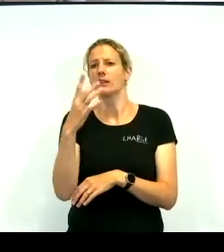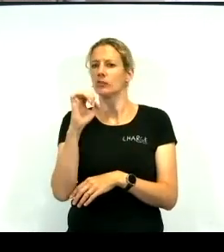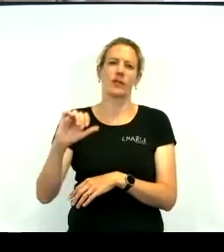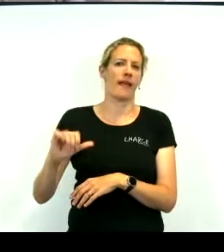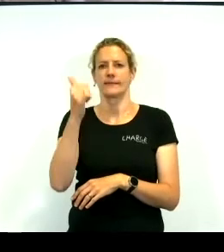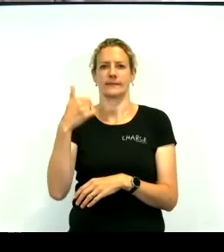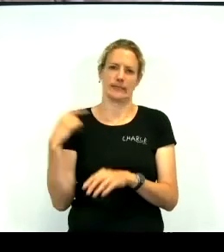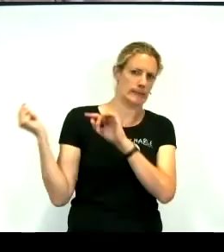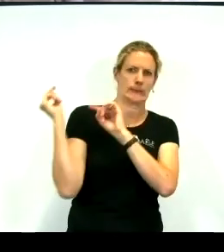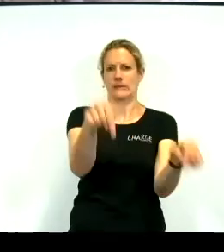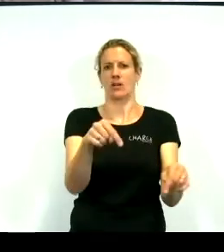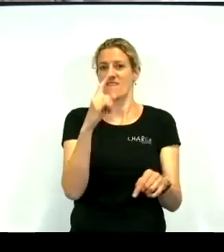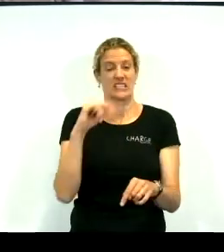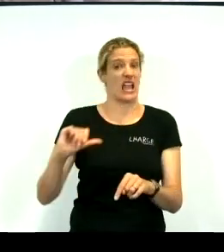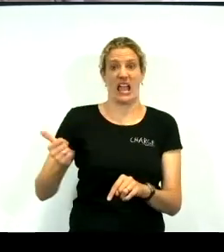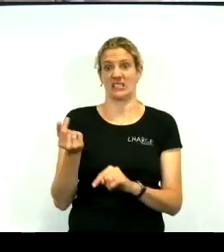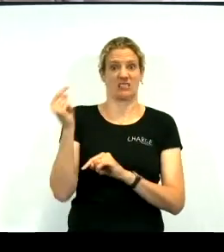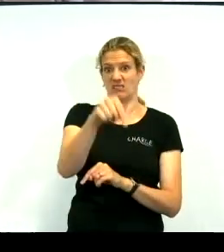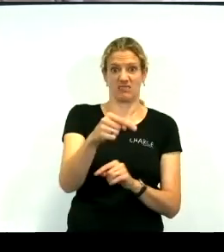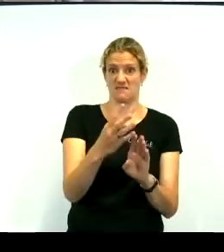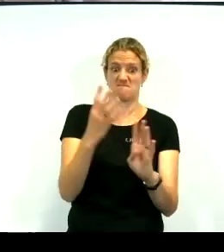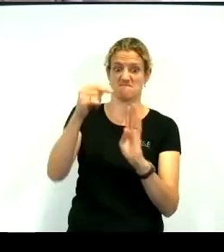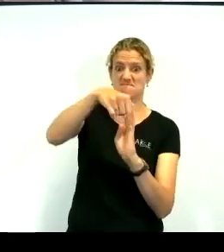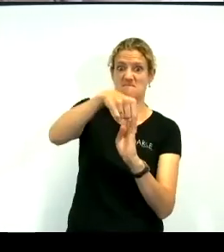time always wanted to be the first, otherwise getting angry.